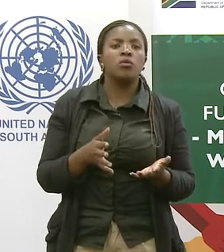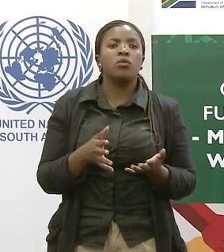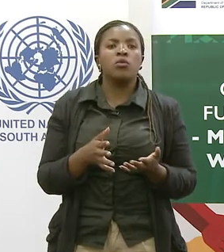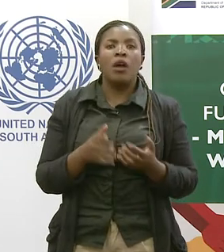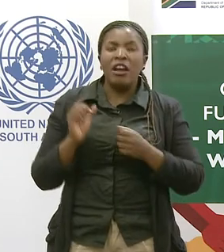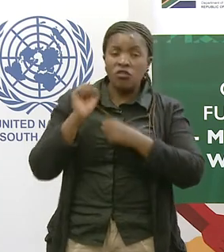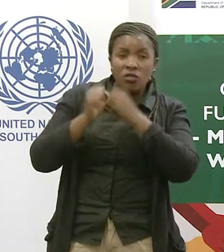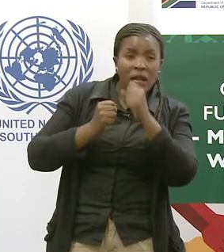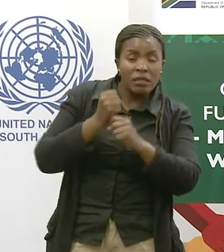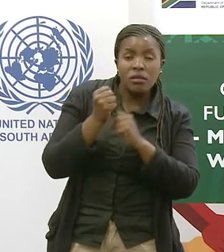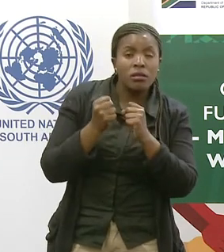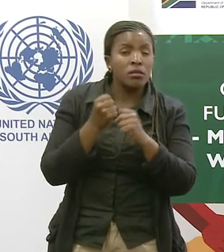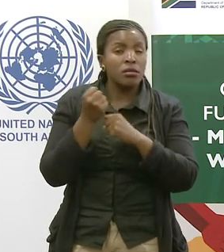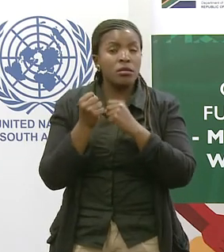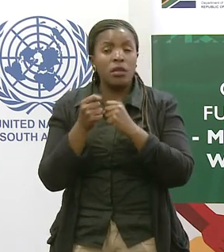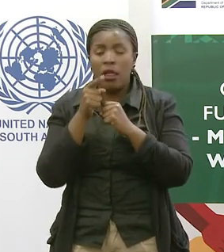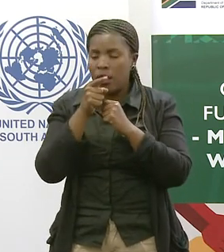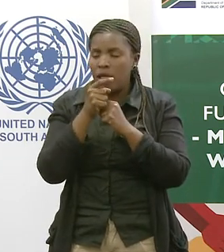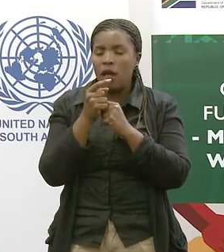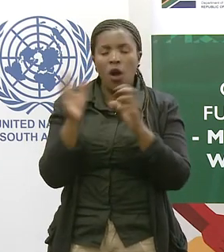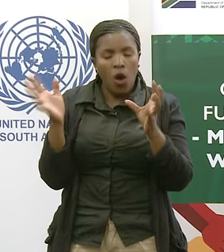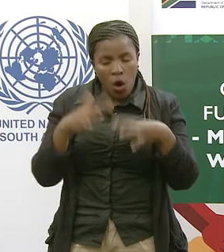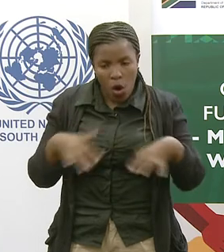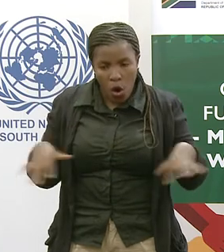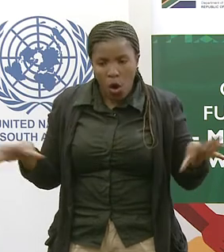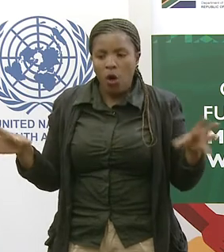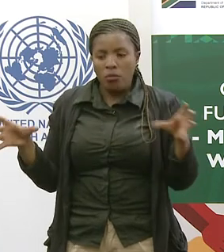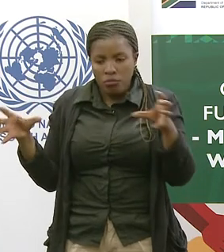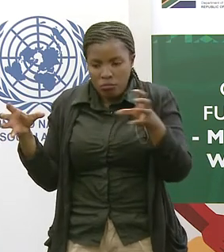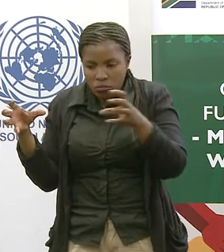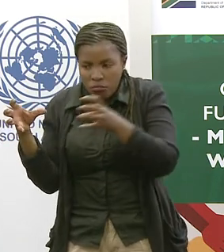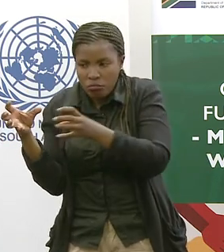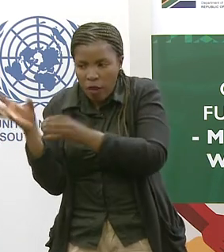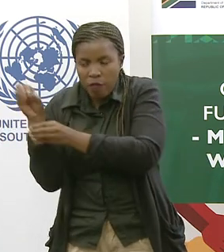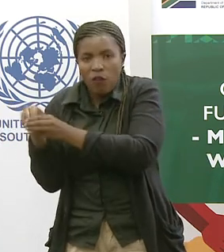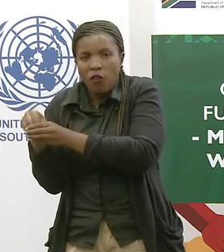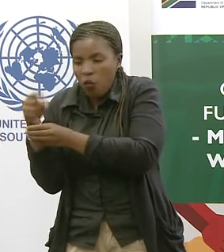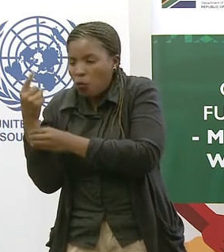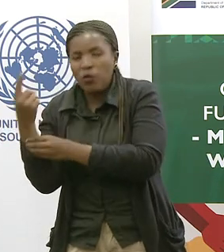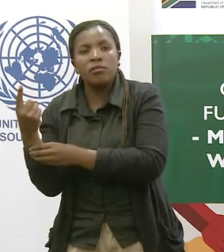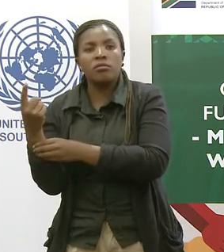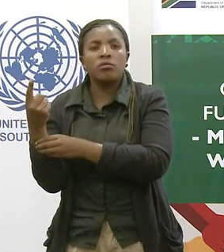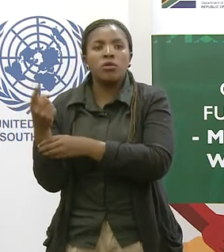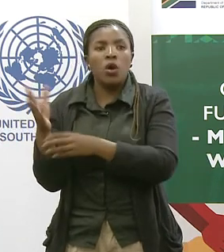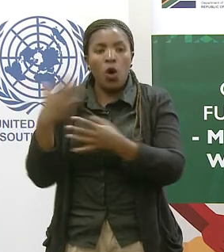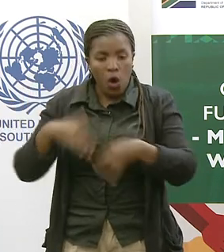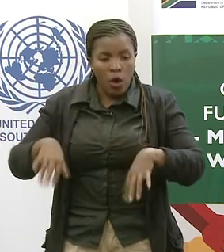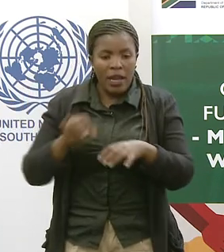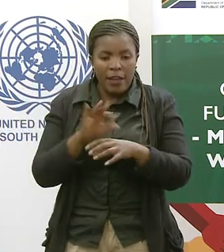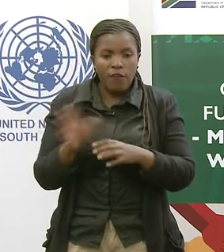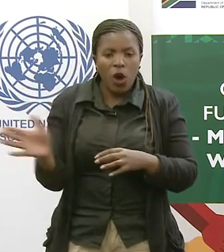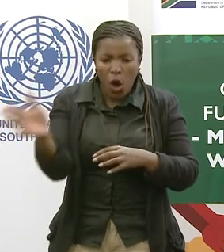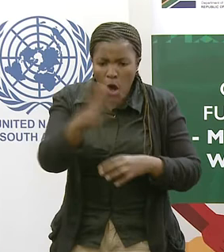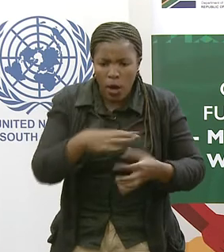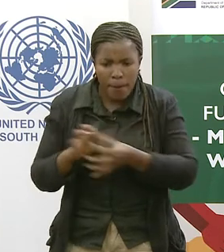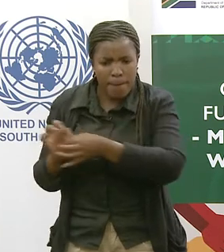struggles are part of one struggle. And we will succeed only if we unite those struggles into one.